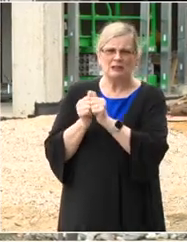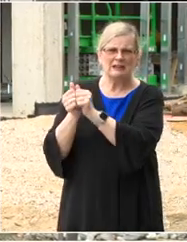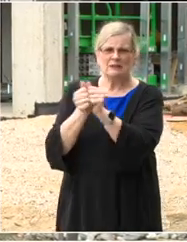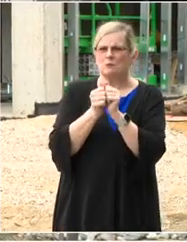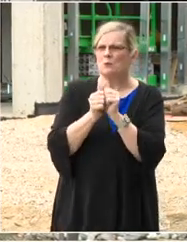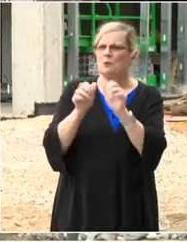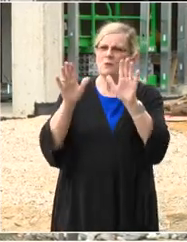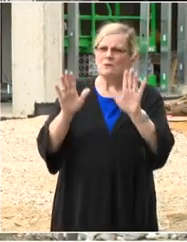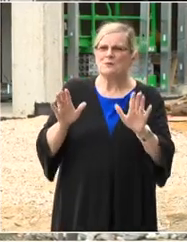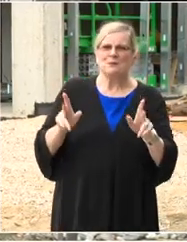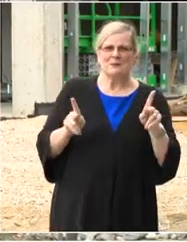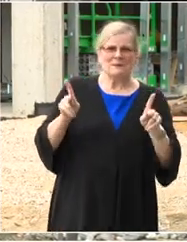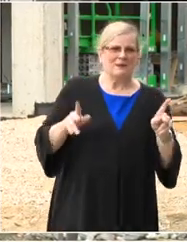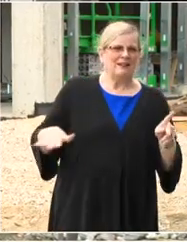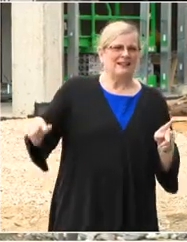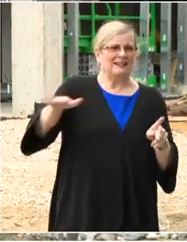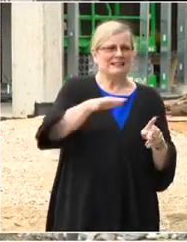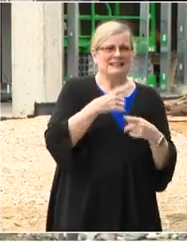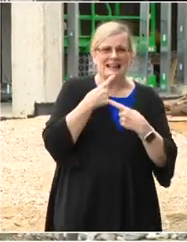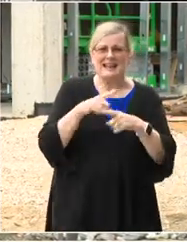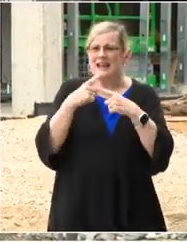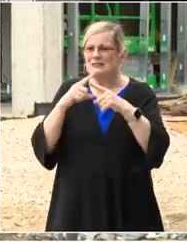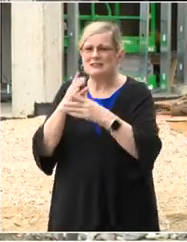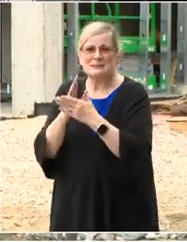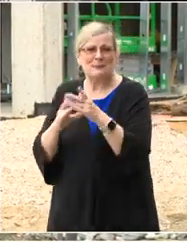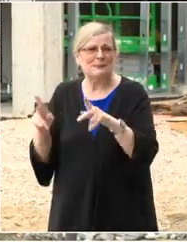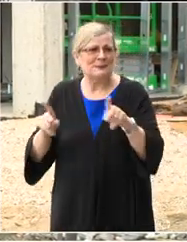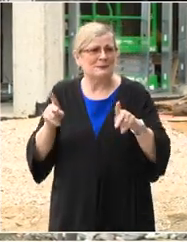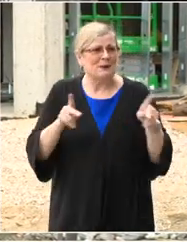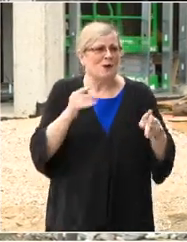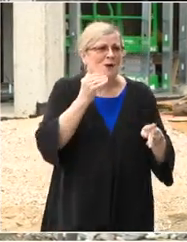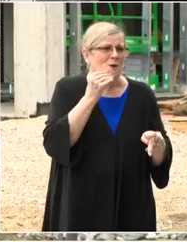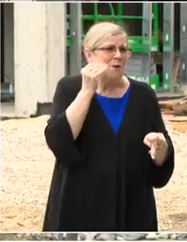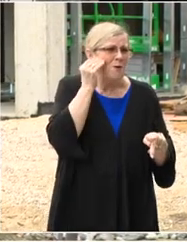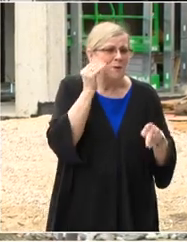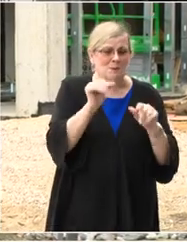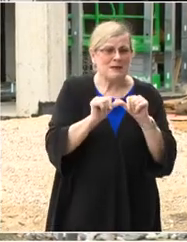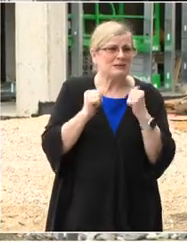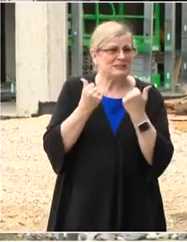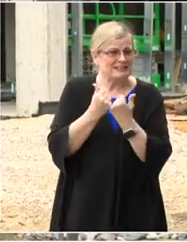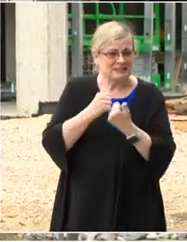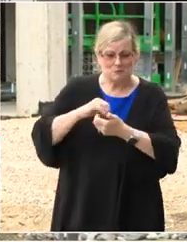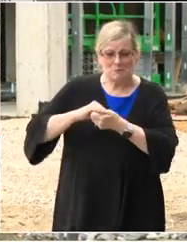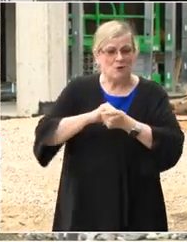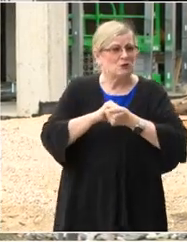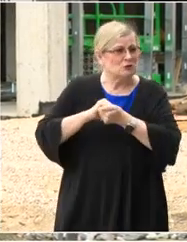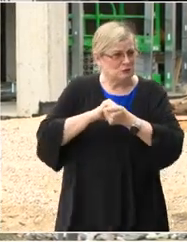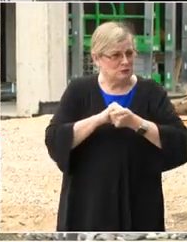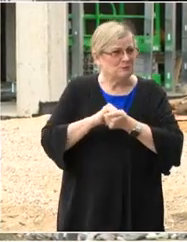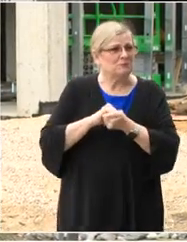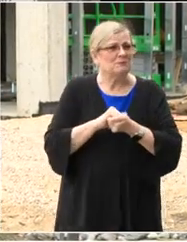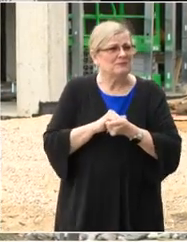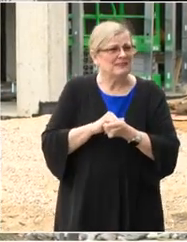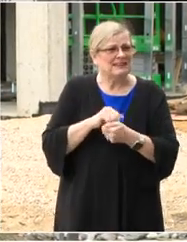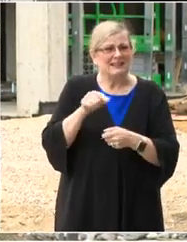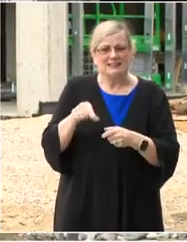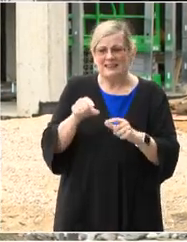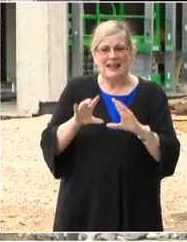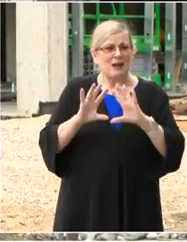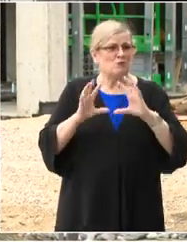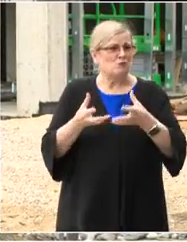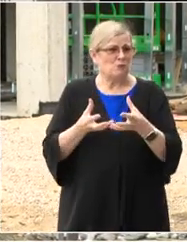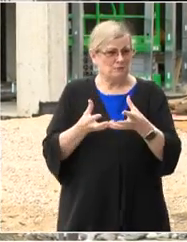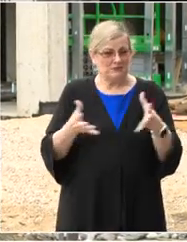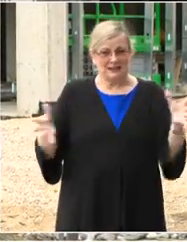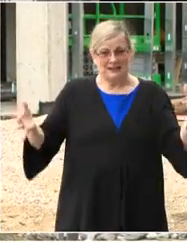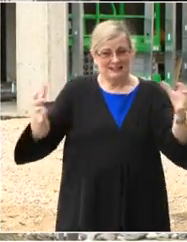lot. But first up, the housing agency partners. So this is a group in the DEMPED cluster and beyond that come together. We come